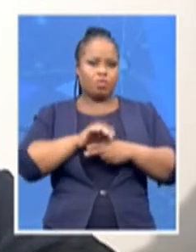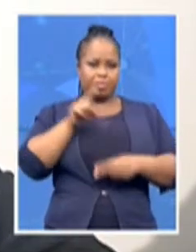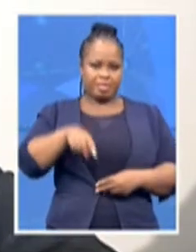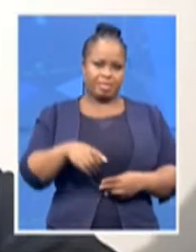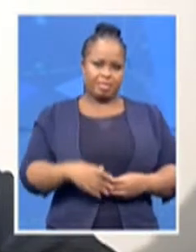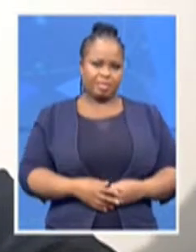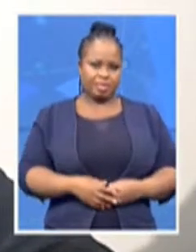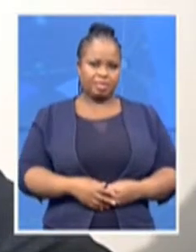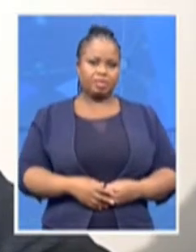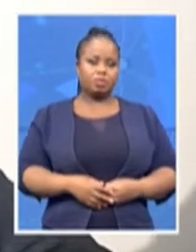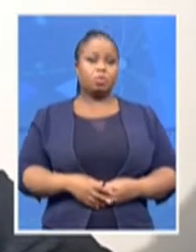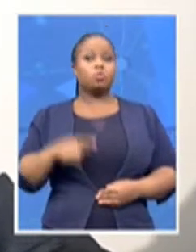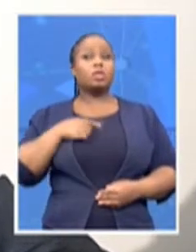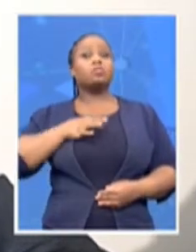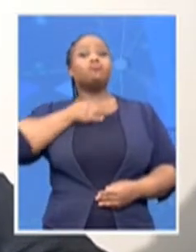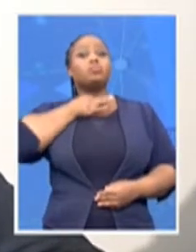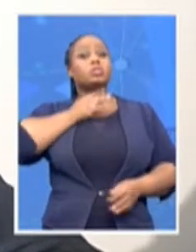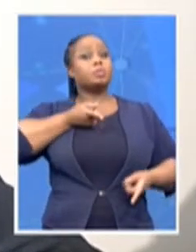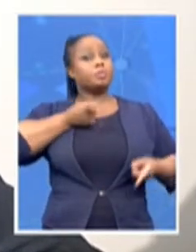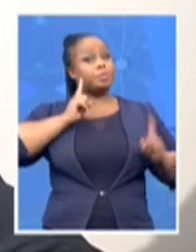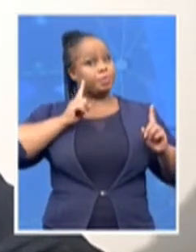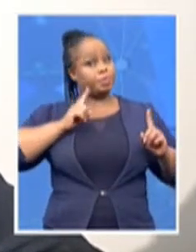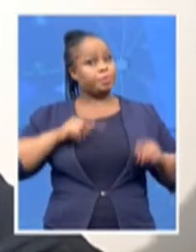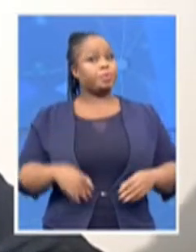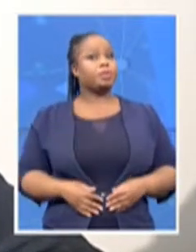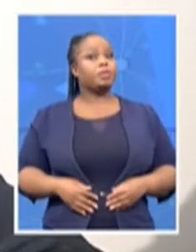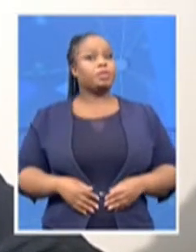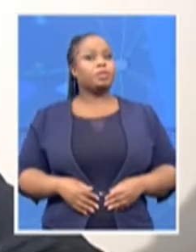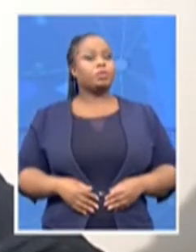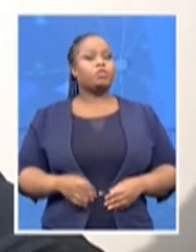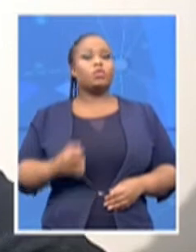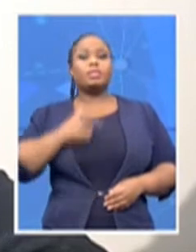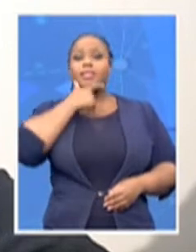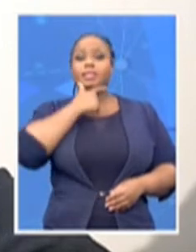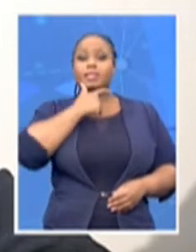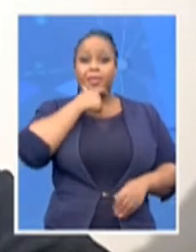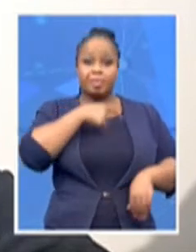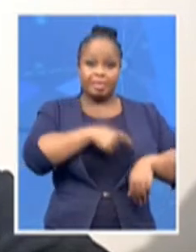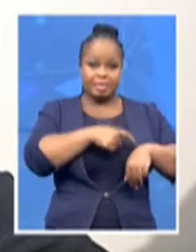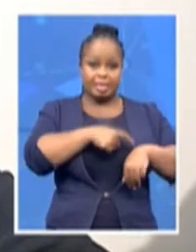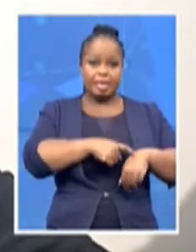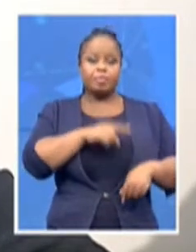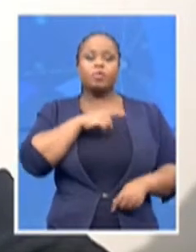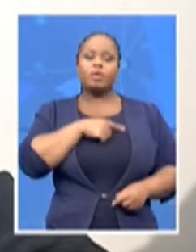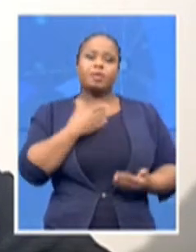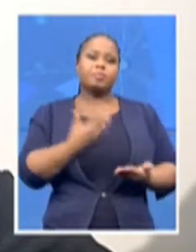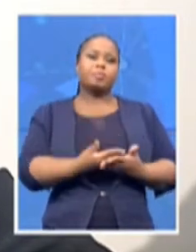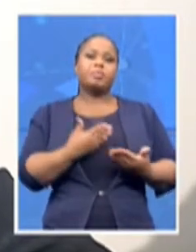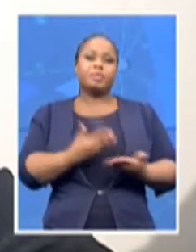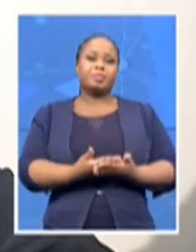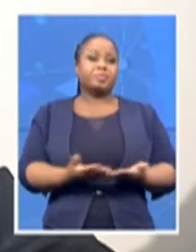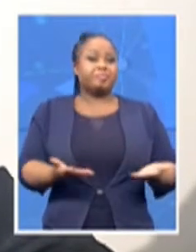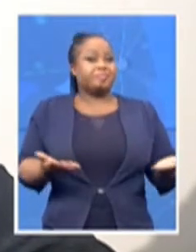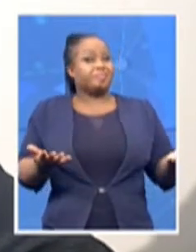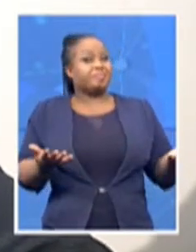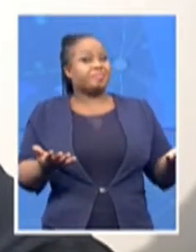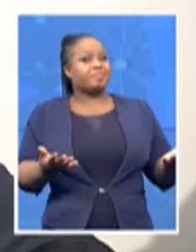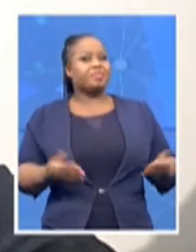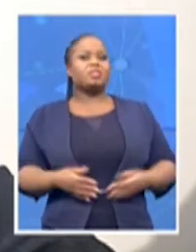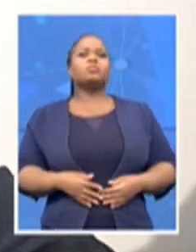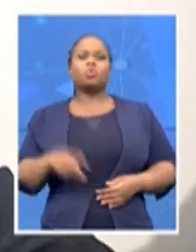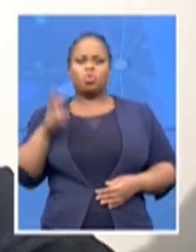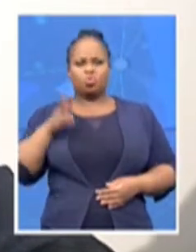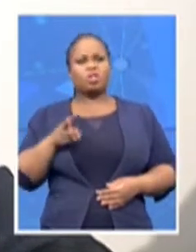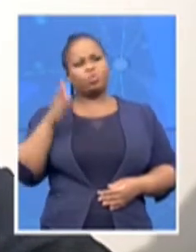get to towards December with a possible, let me not even say possible, we almost, from the experience we